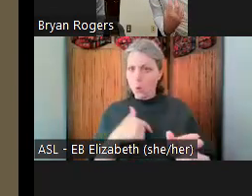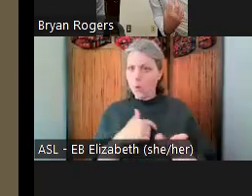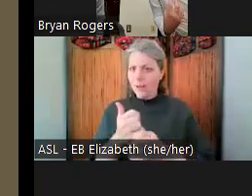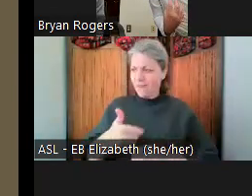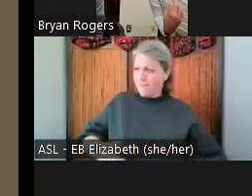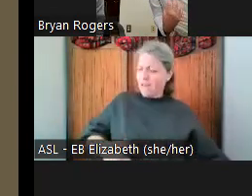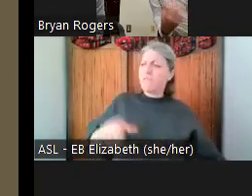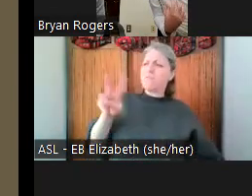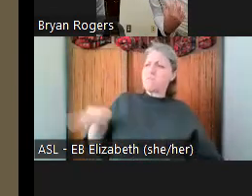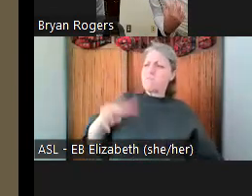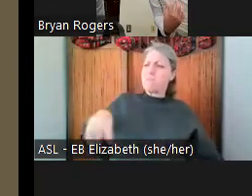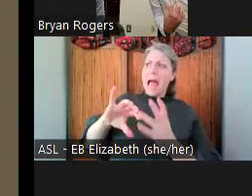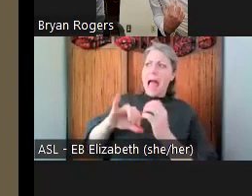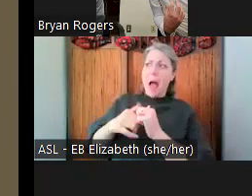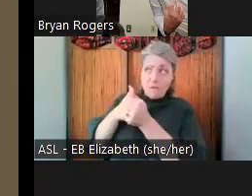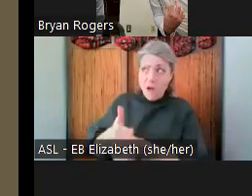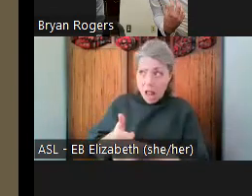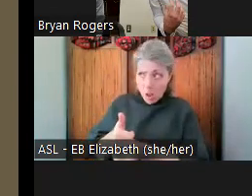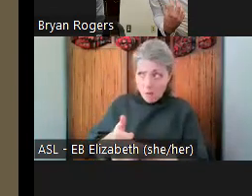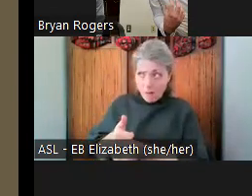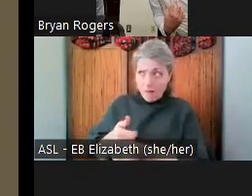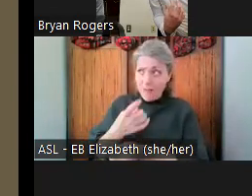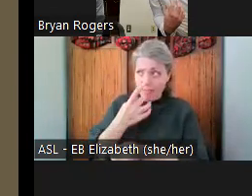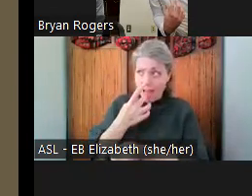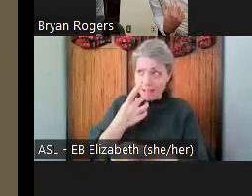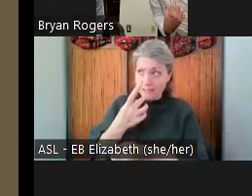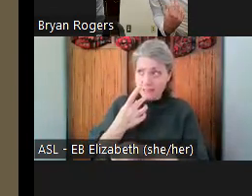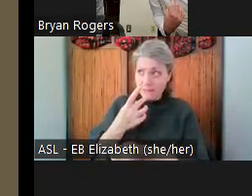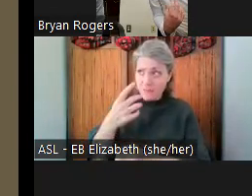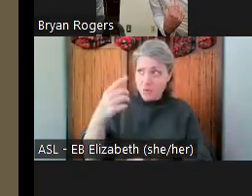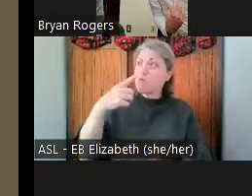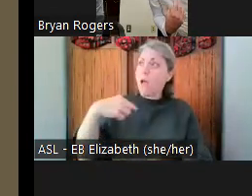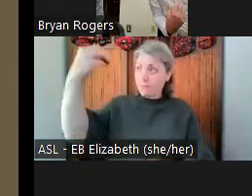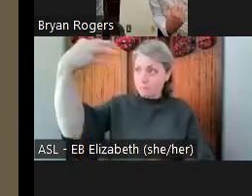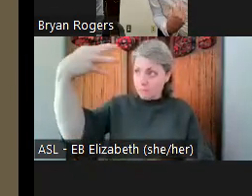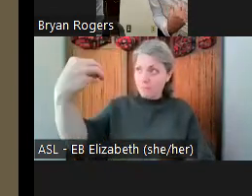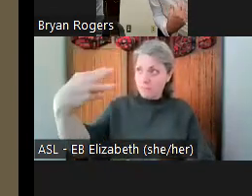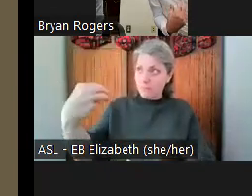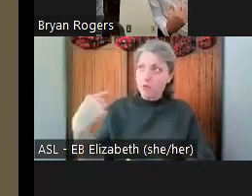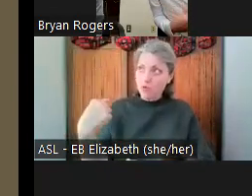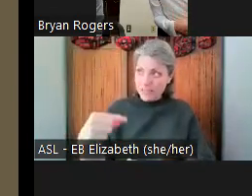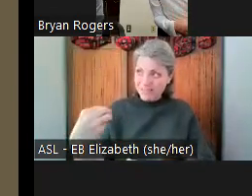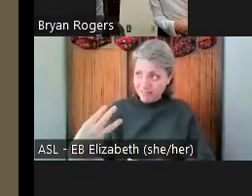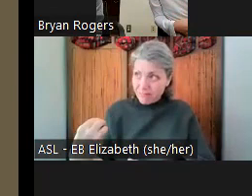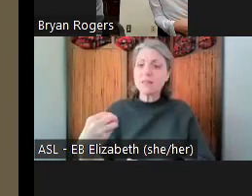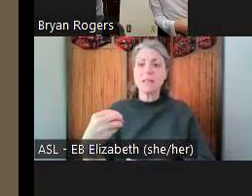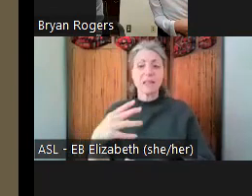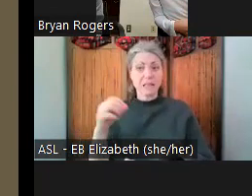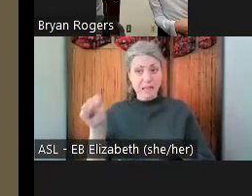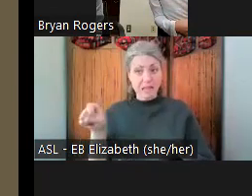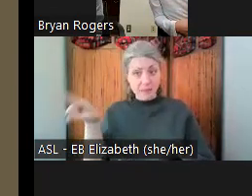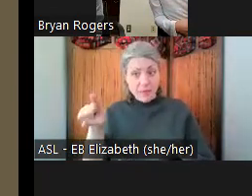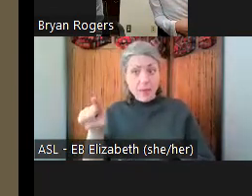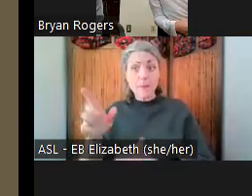with following those directions and being able to pay attention to that light they're seeing when it cues